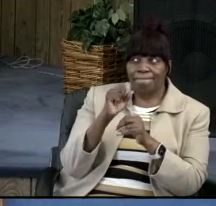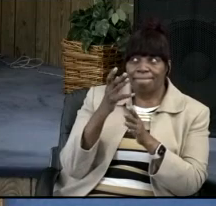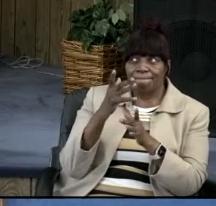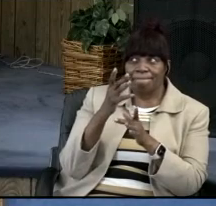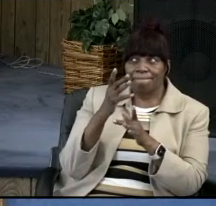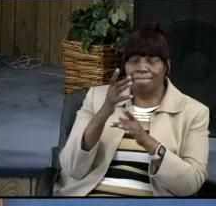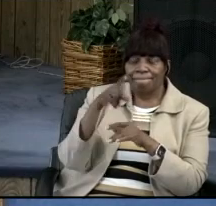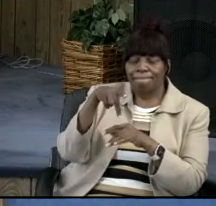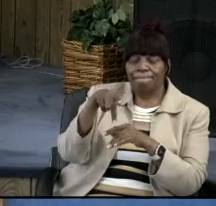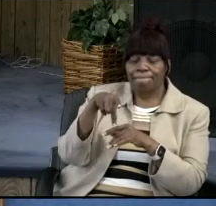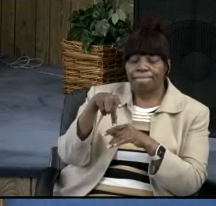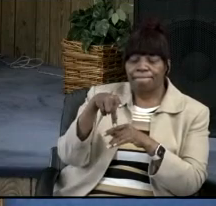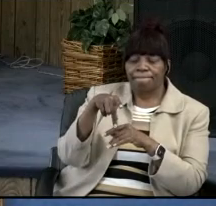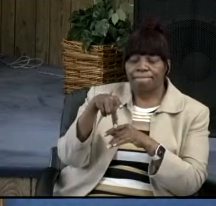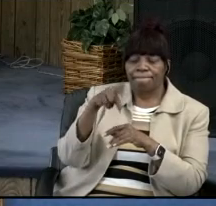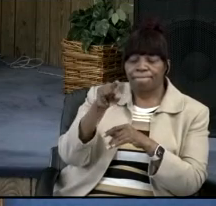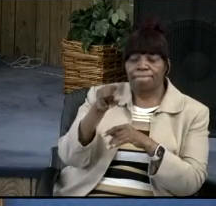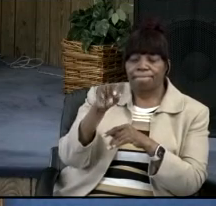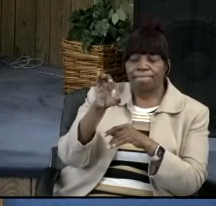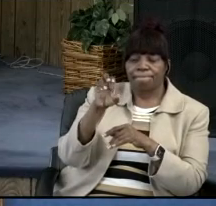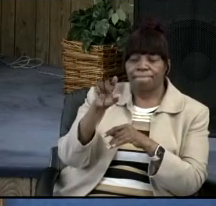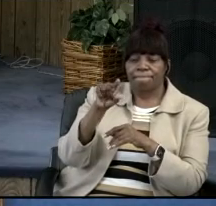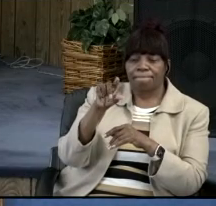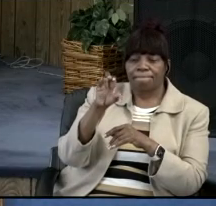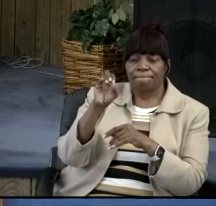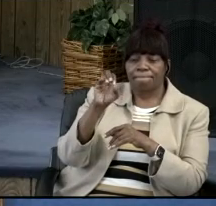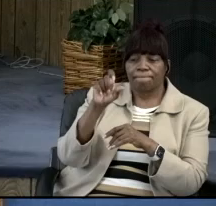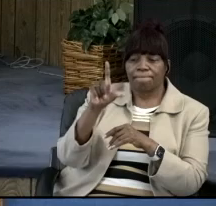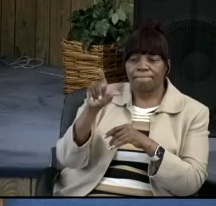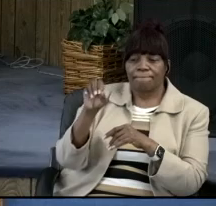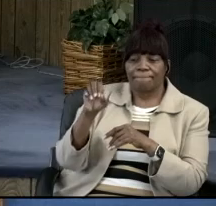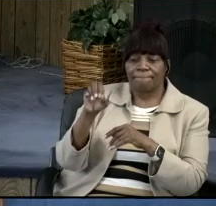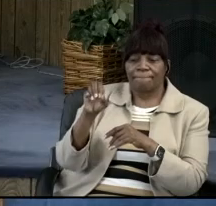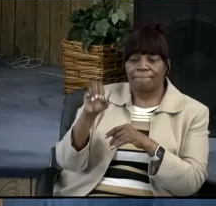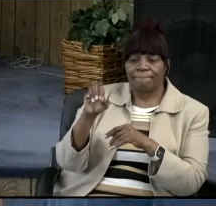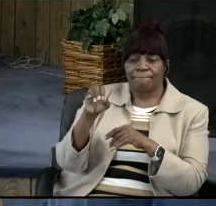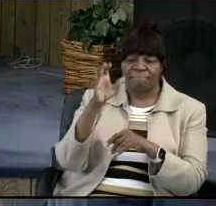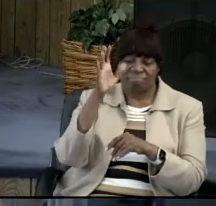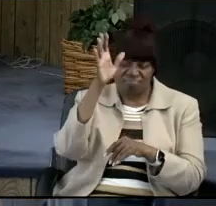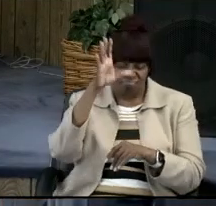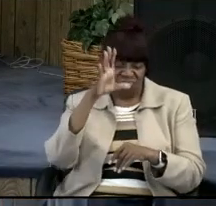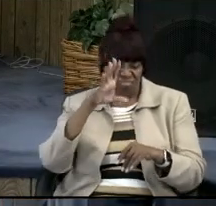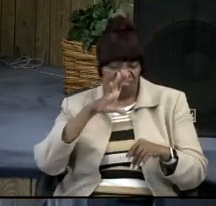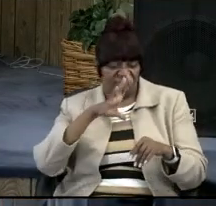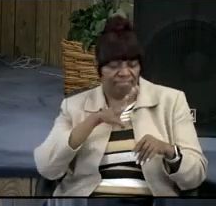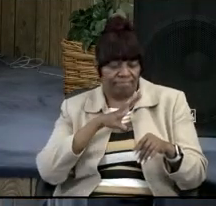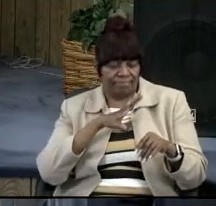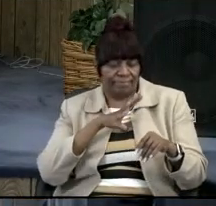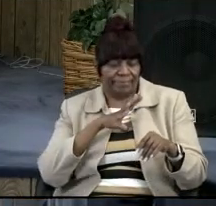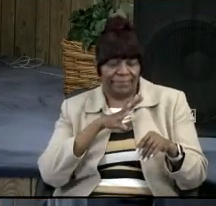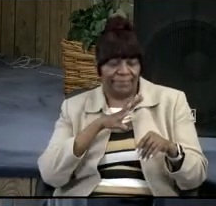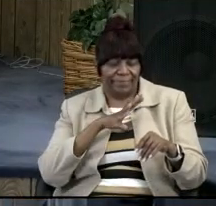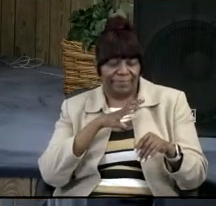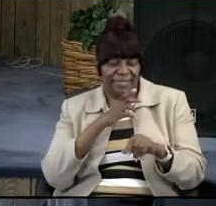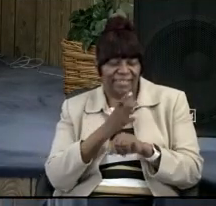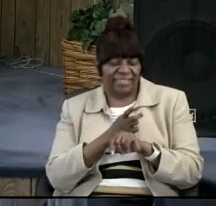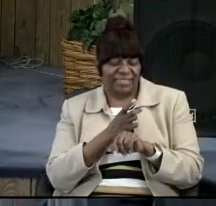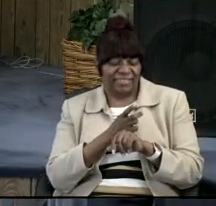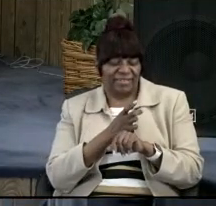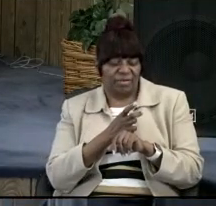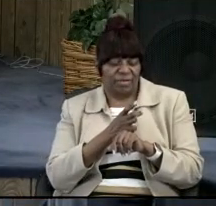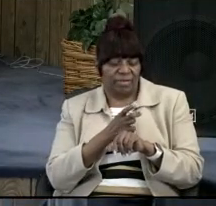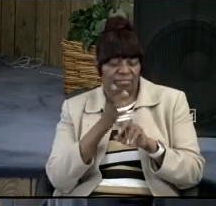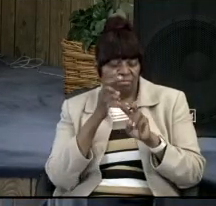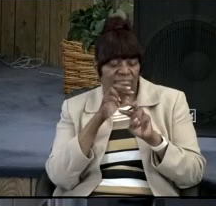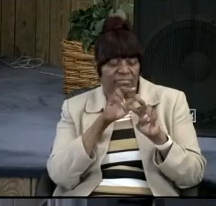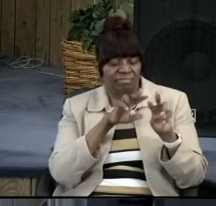pimping up to the keyboard, going up there looking like Denzel, all the sisters on the front row trying to